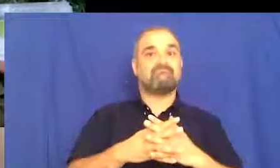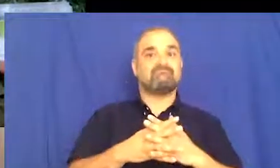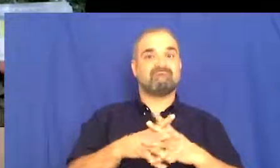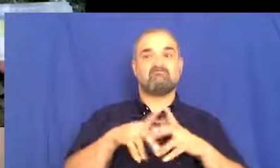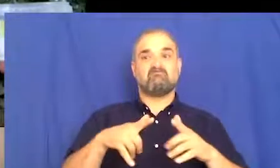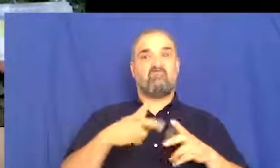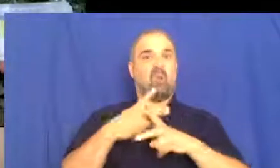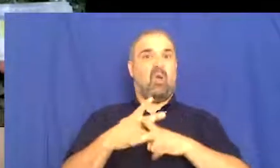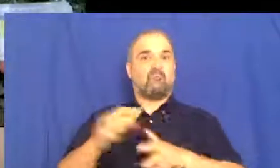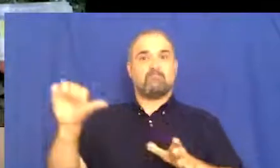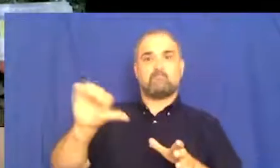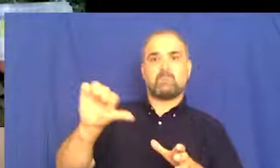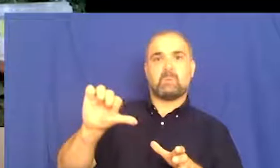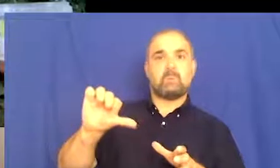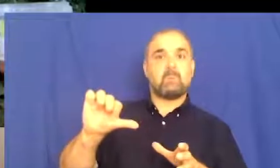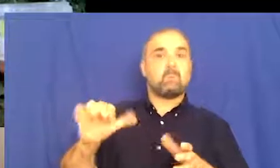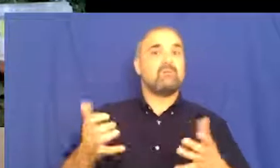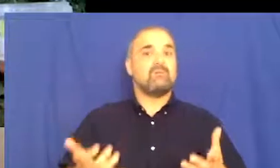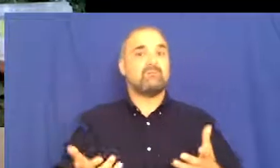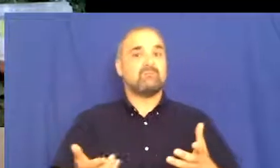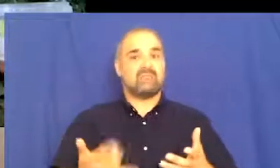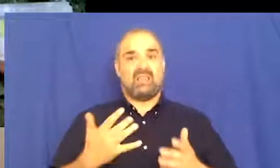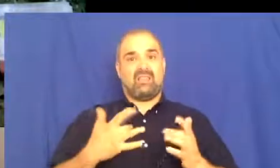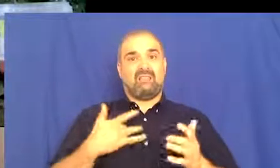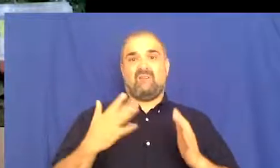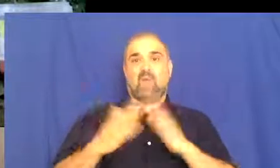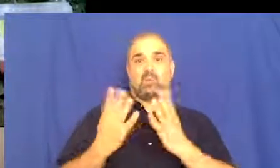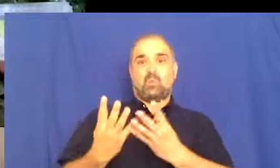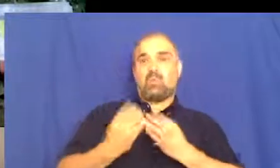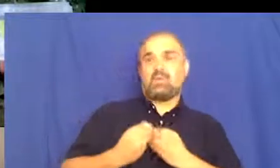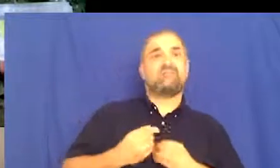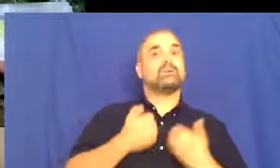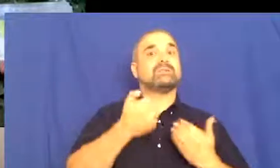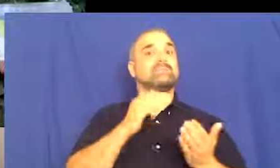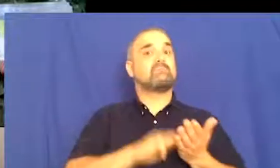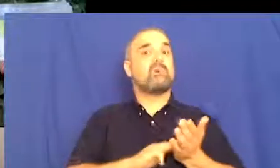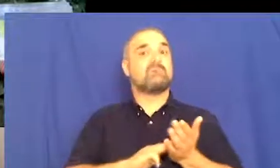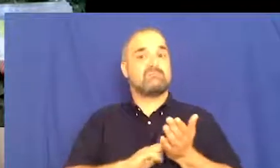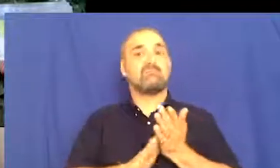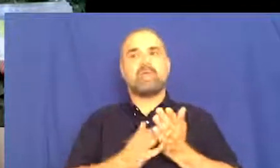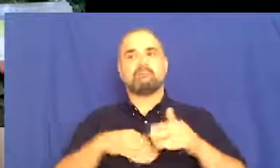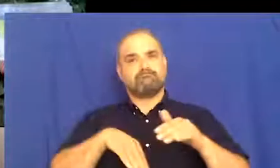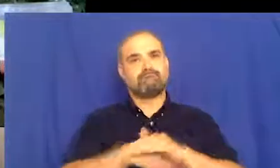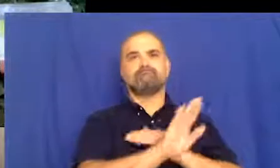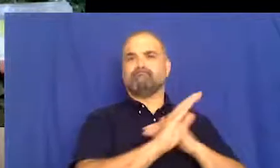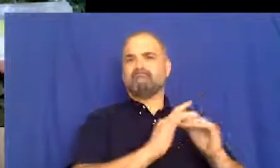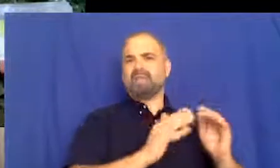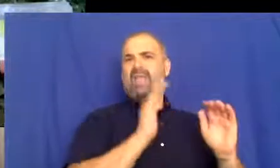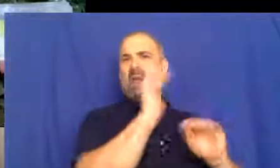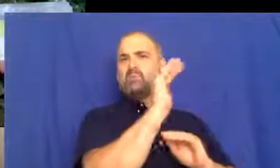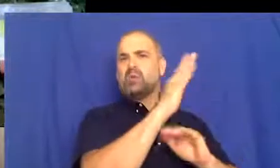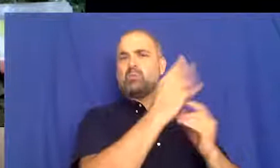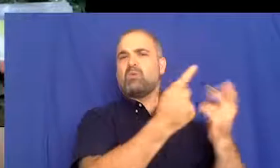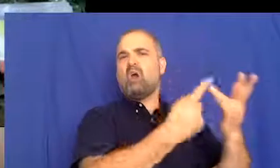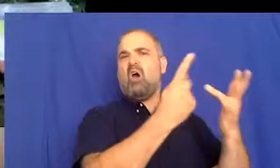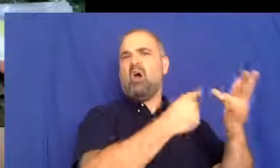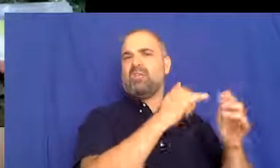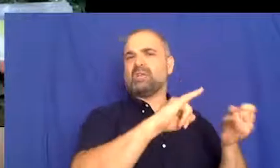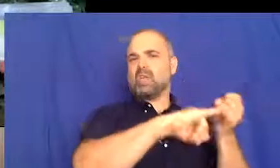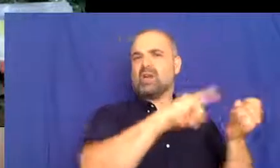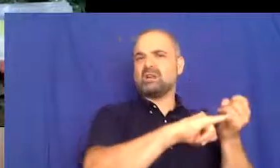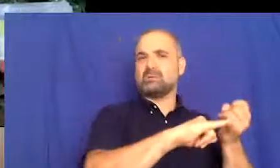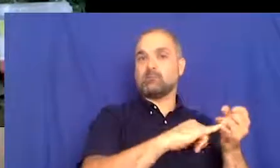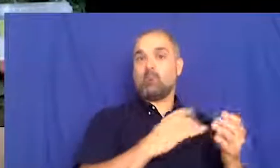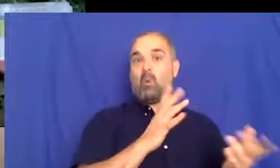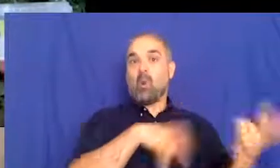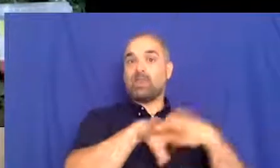and she's basically been hand reared. She used to live in the house with us, and actually lived in the house with us for about 6 months before she went outside to live with the rest of our skunks. We keep 4